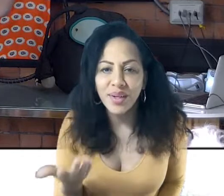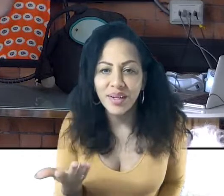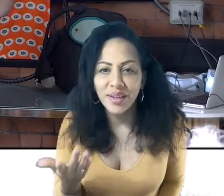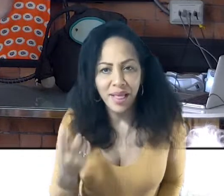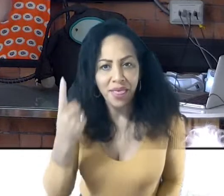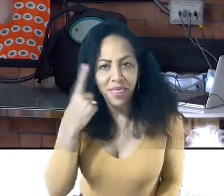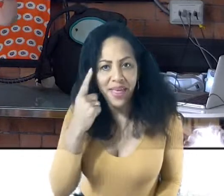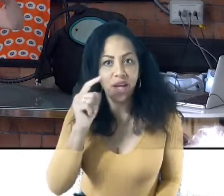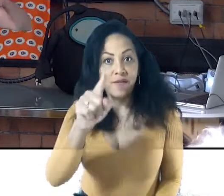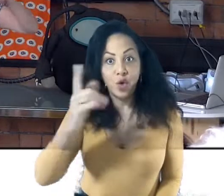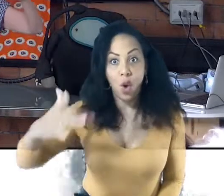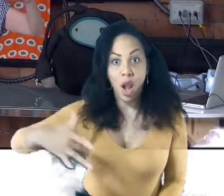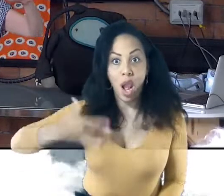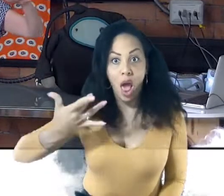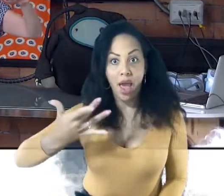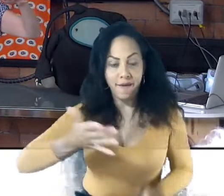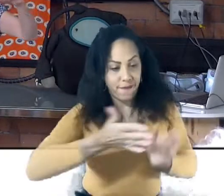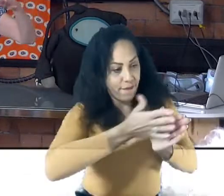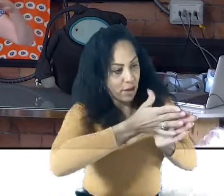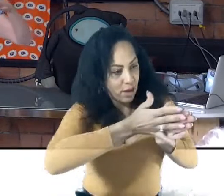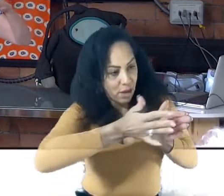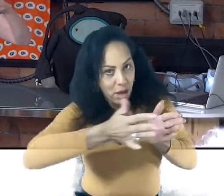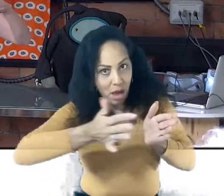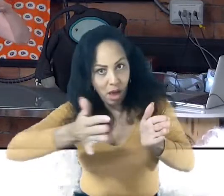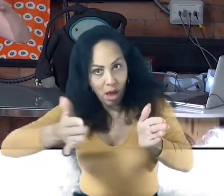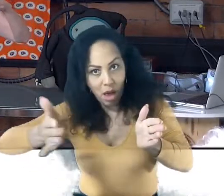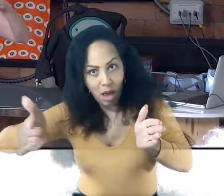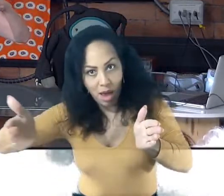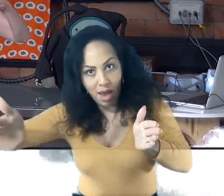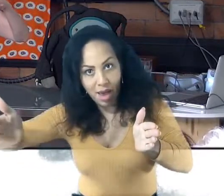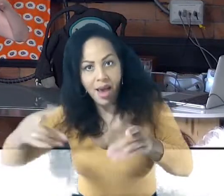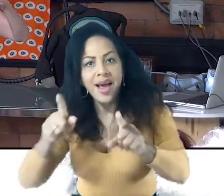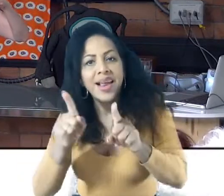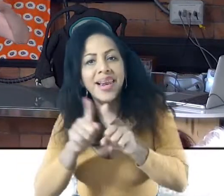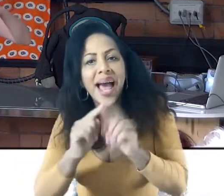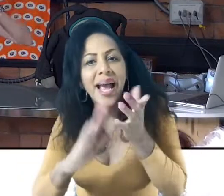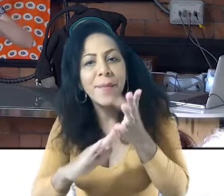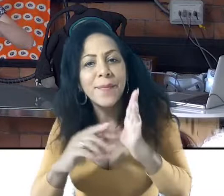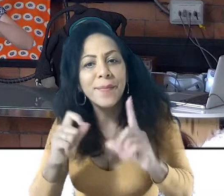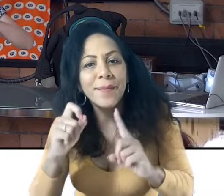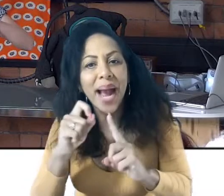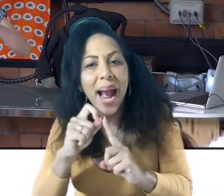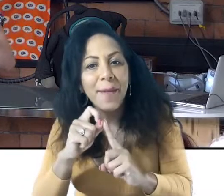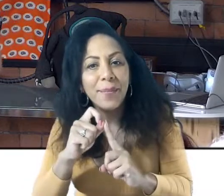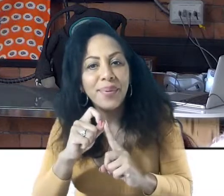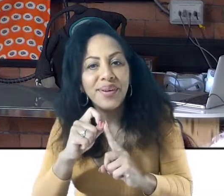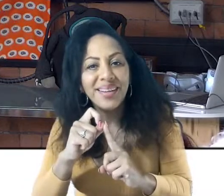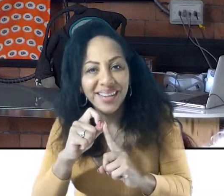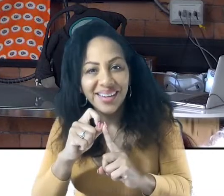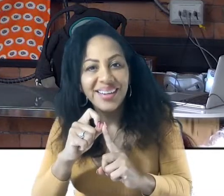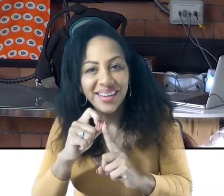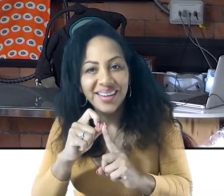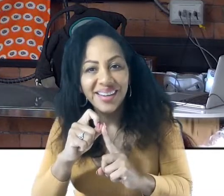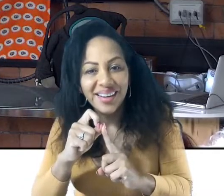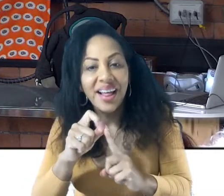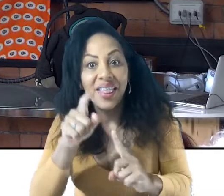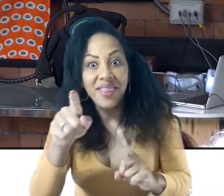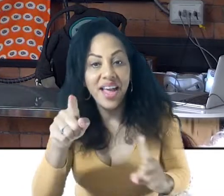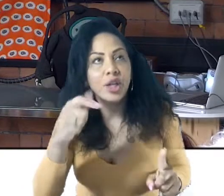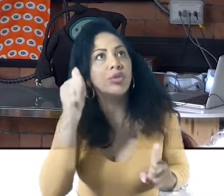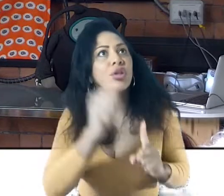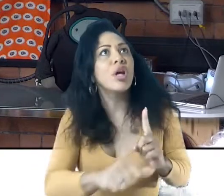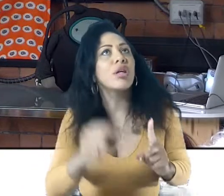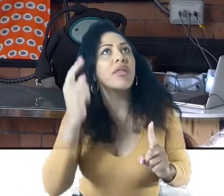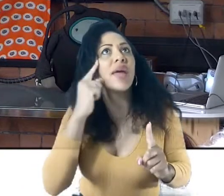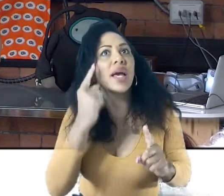perhaps. And then on this map, you might be inclined to think about meaningful places. You